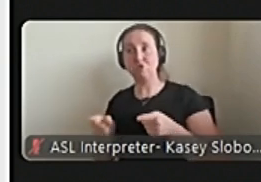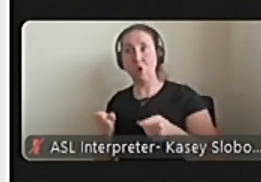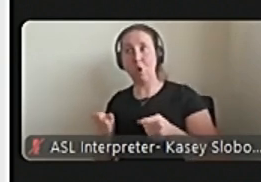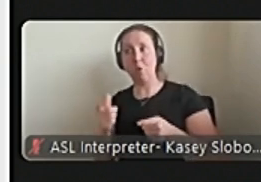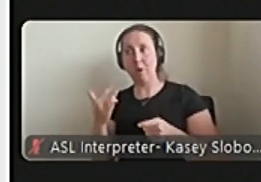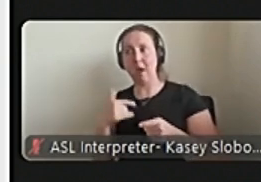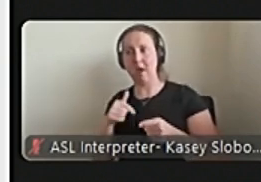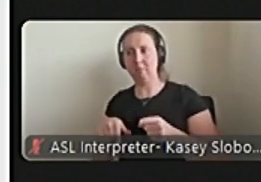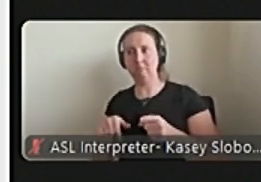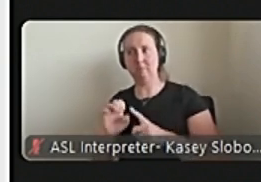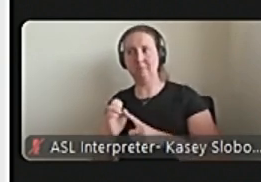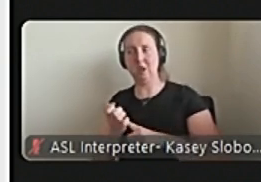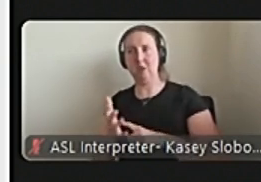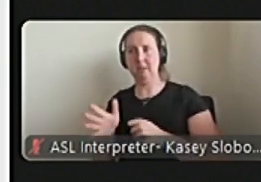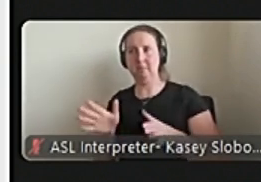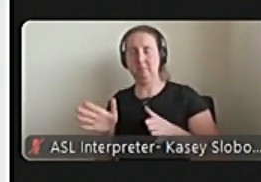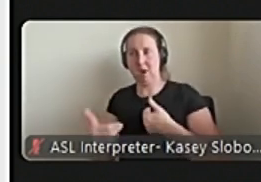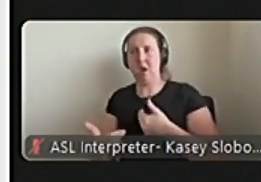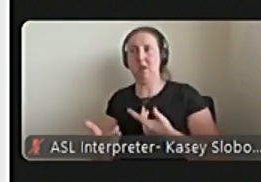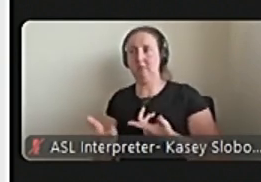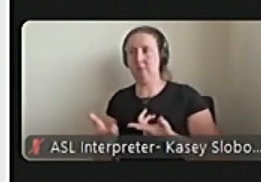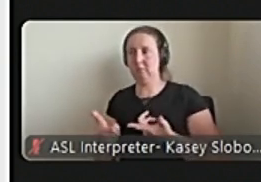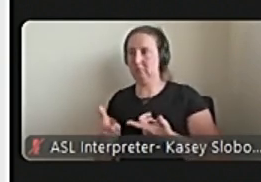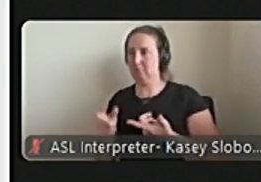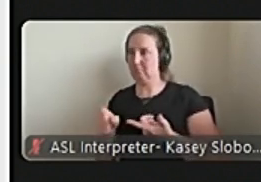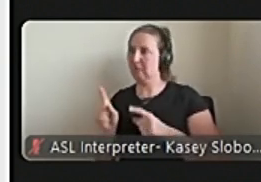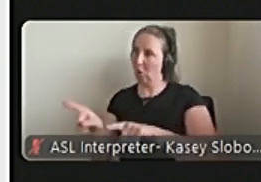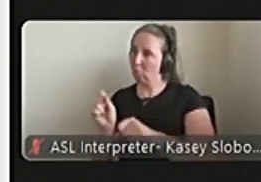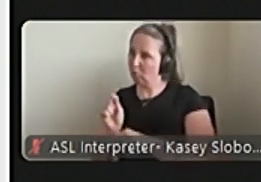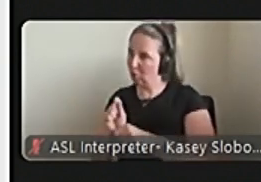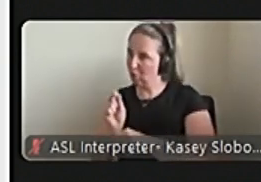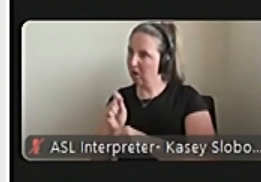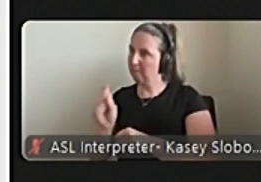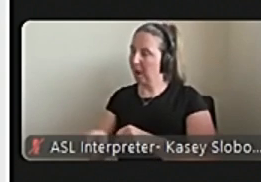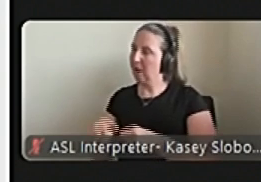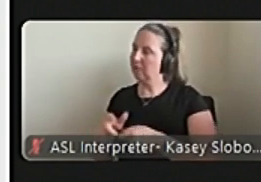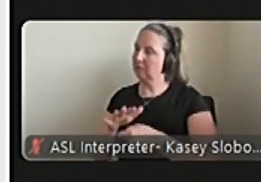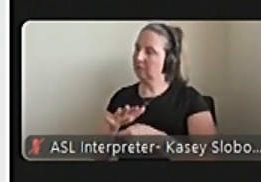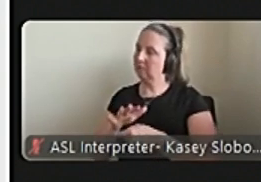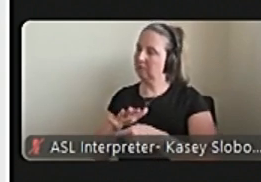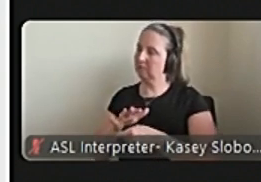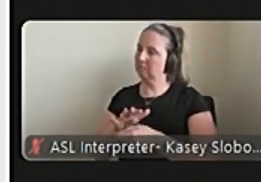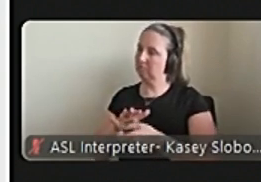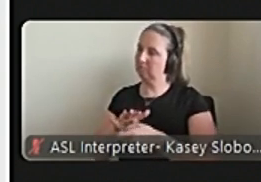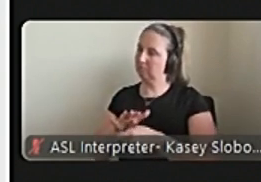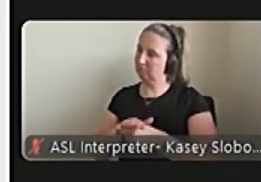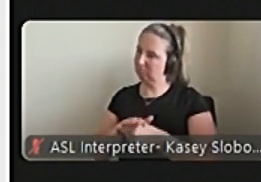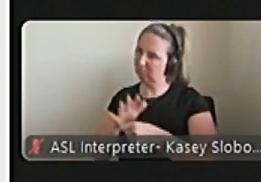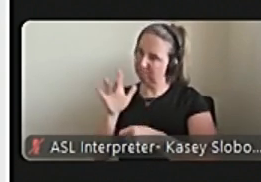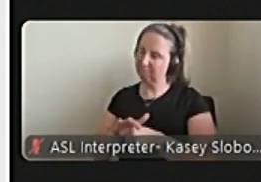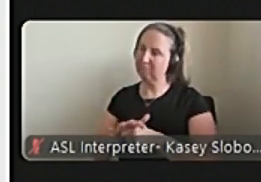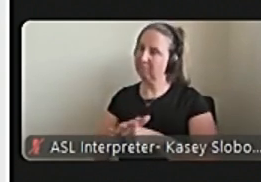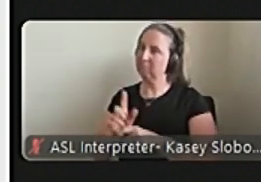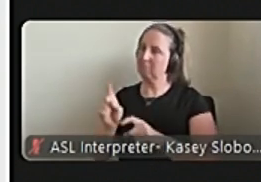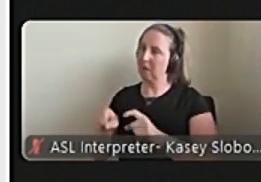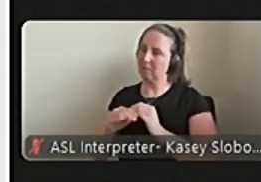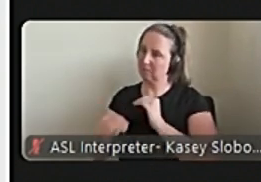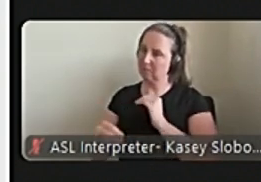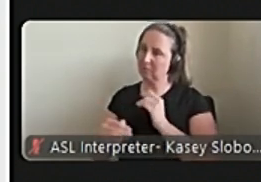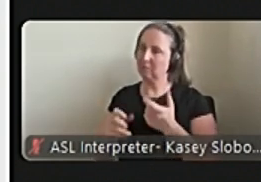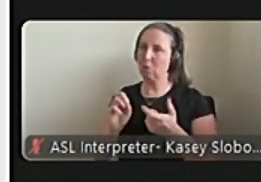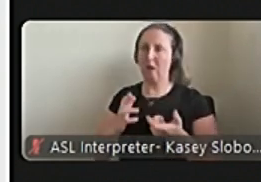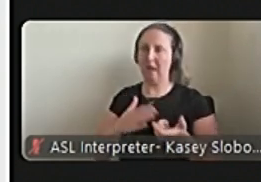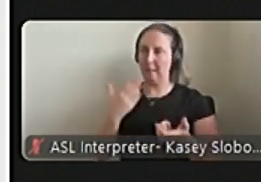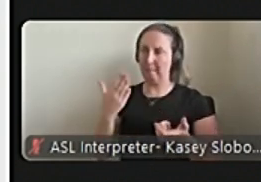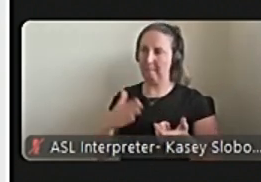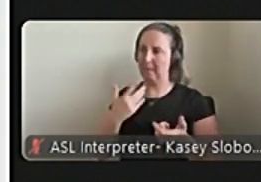gotta be even-tempered. Quick to temper doesn't always go over well. And happy-go-lucky may not be taken